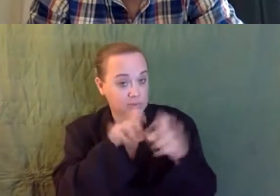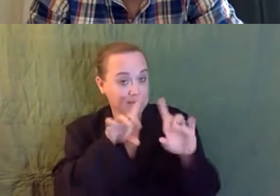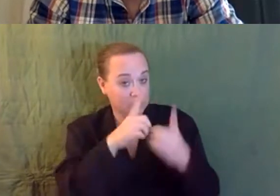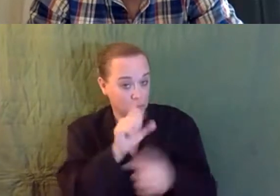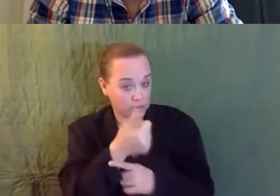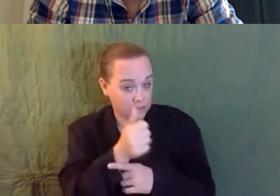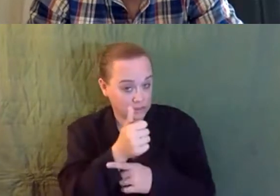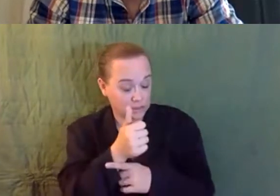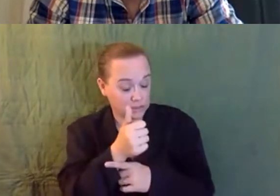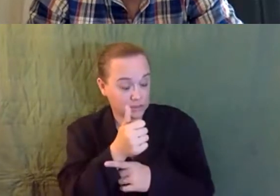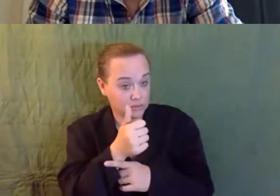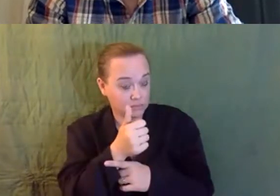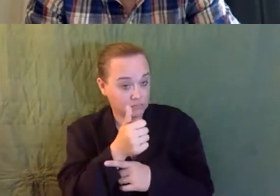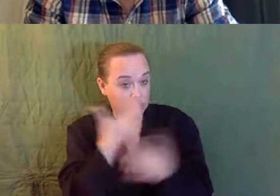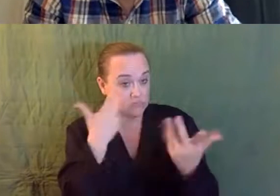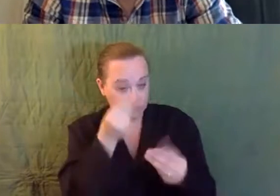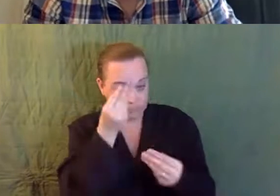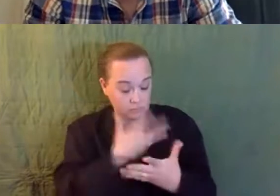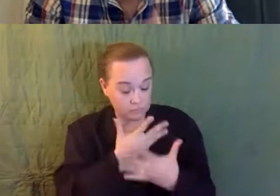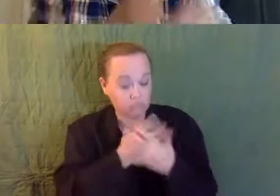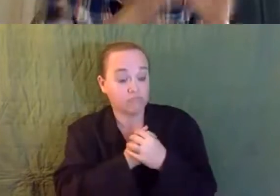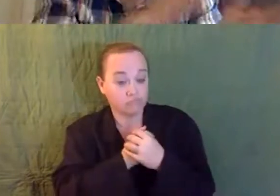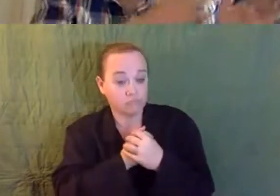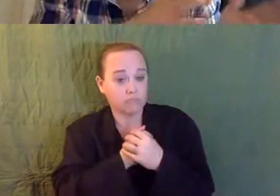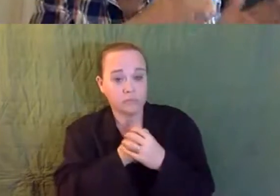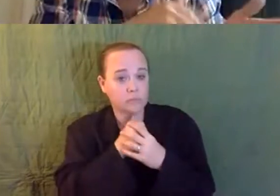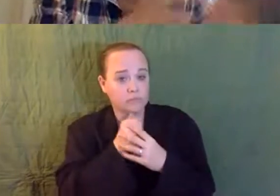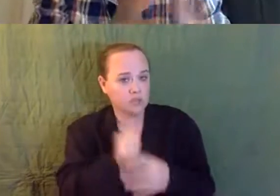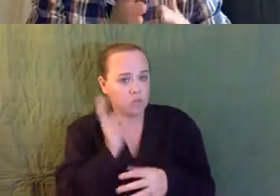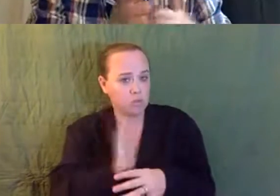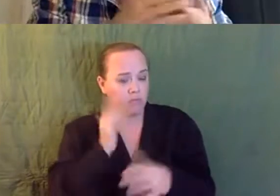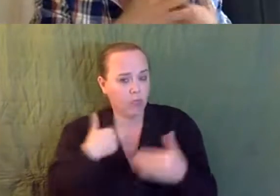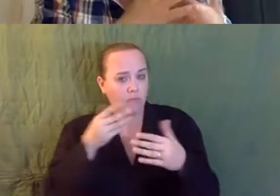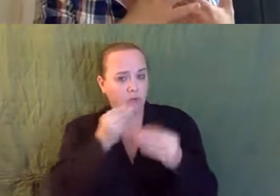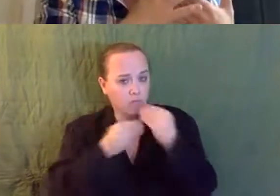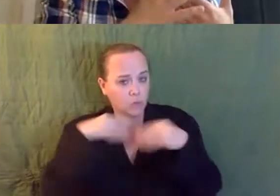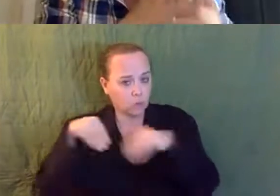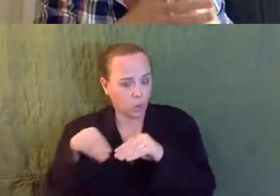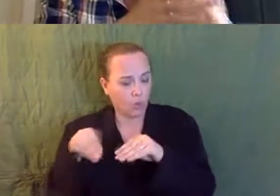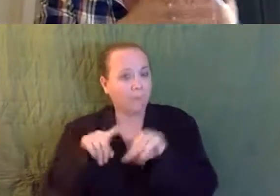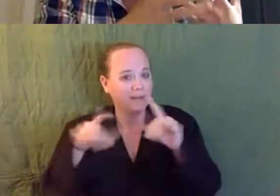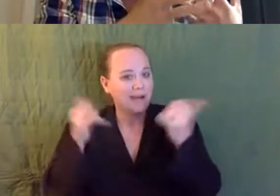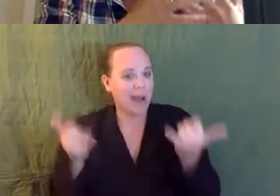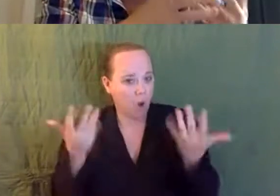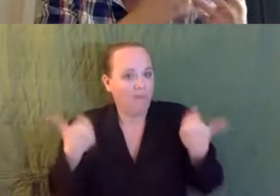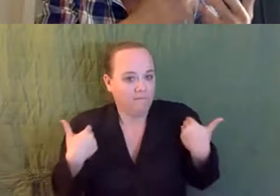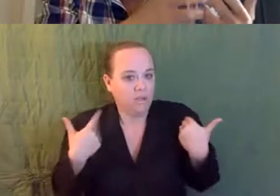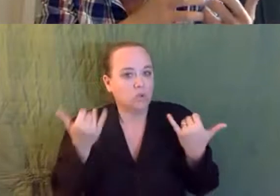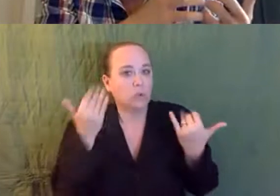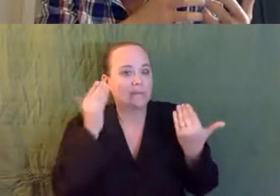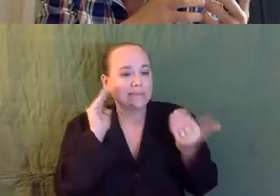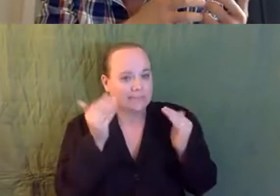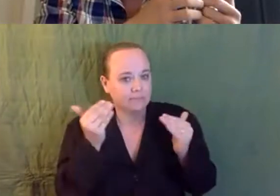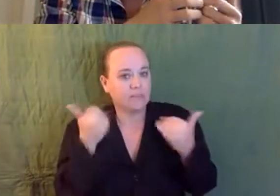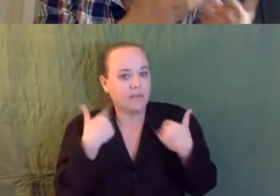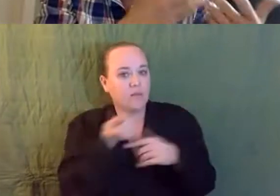10, who have told me that they didn't used to have a grocery store, now they do. So it seems that there have been